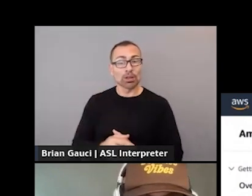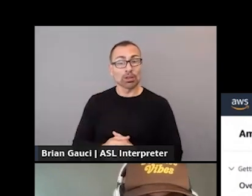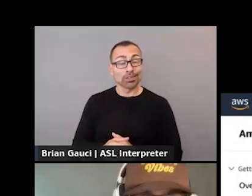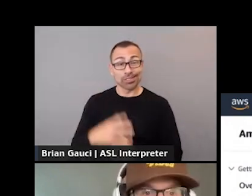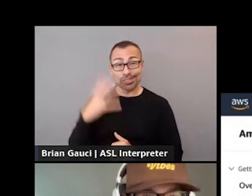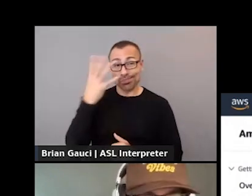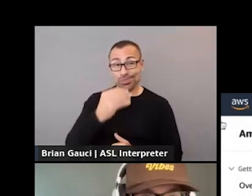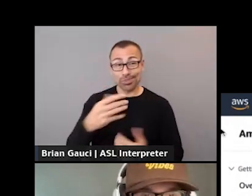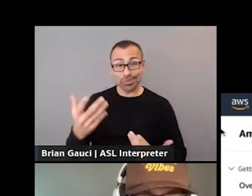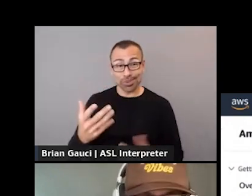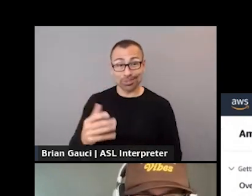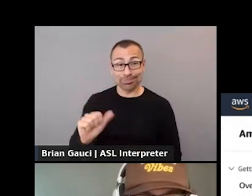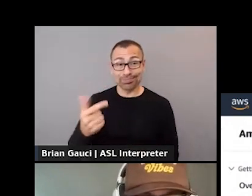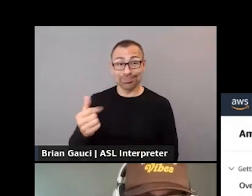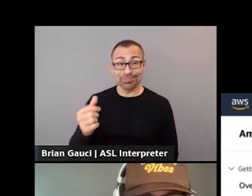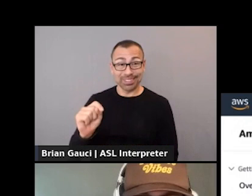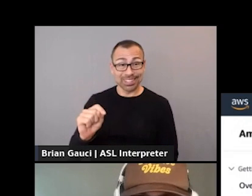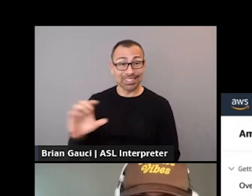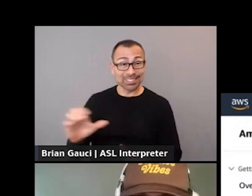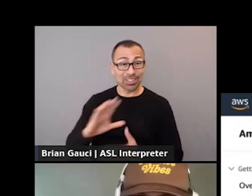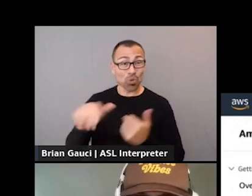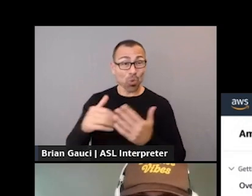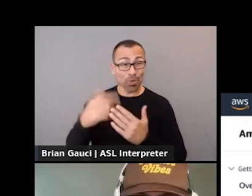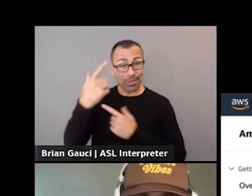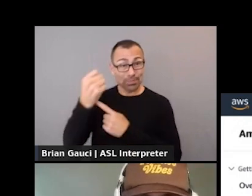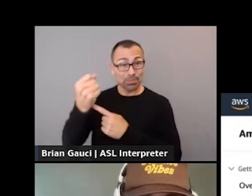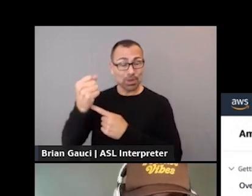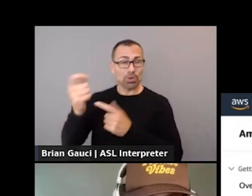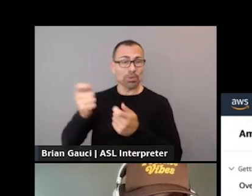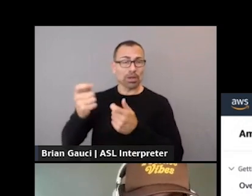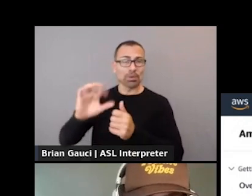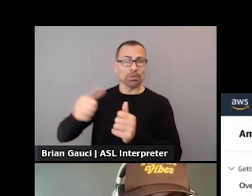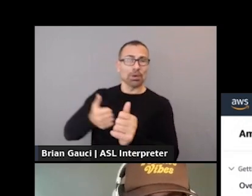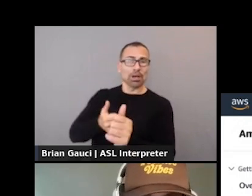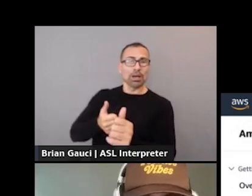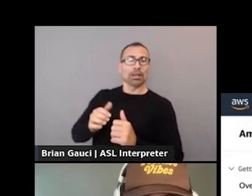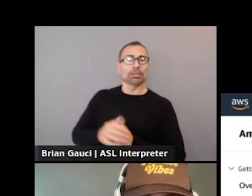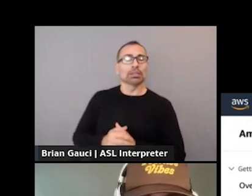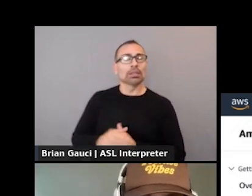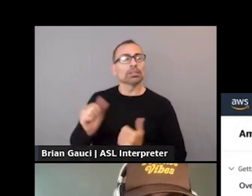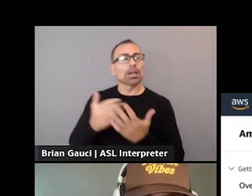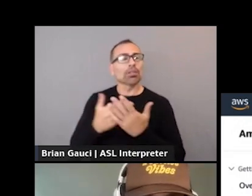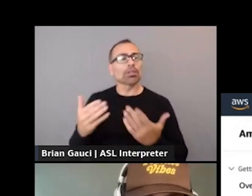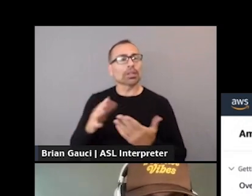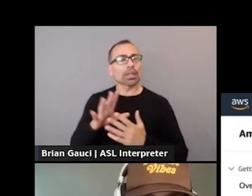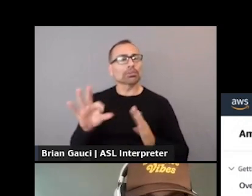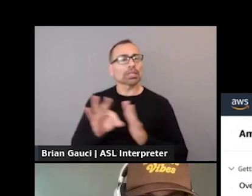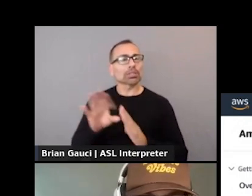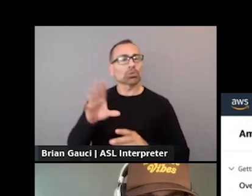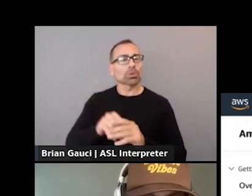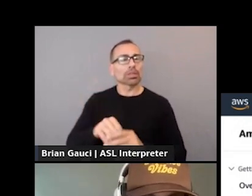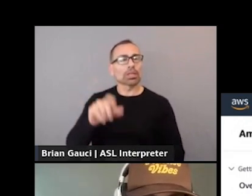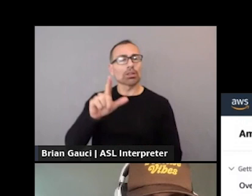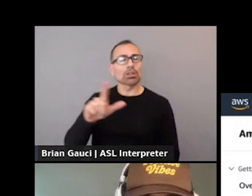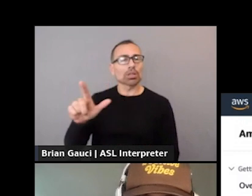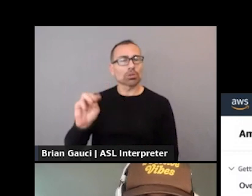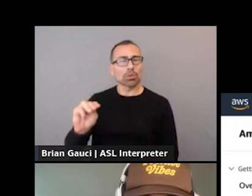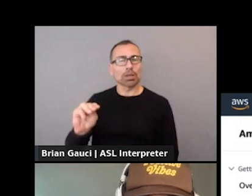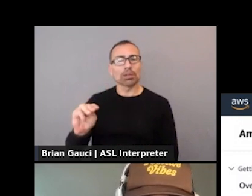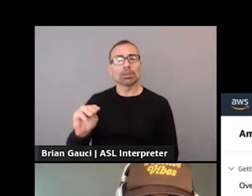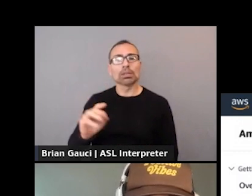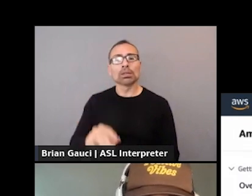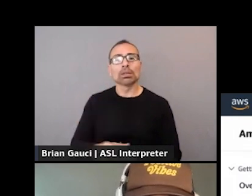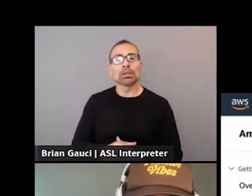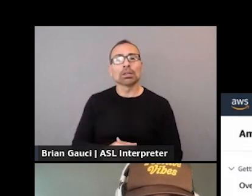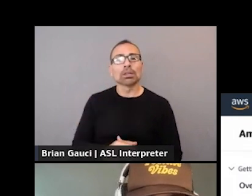behind. The other thing that I'm selecting a large language model now. Claude V1 is fine,